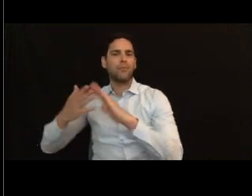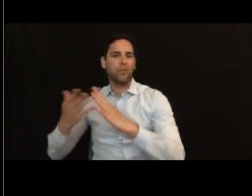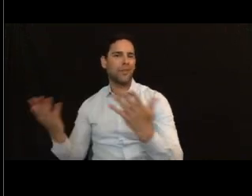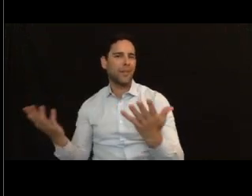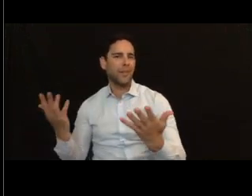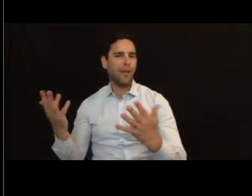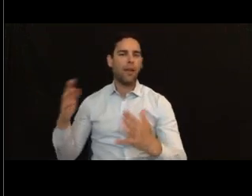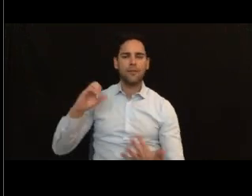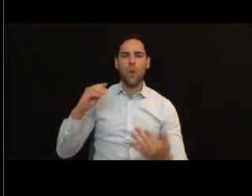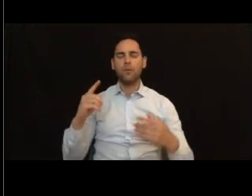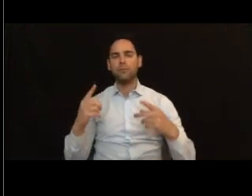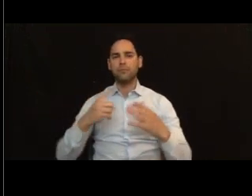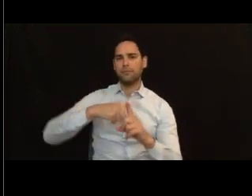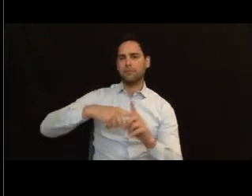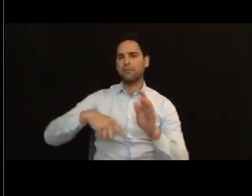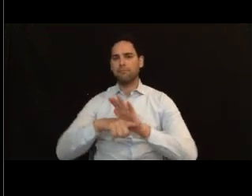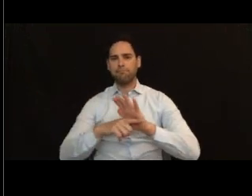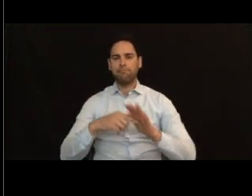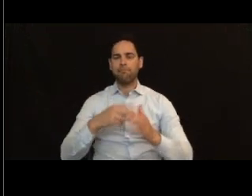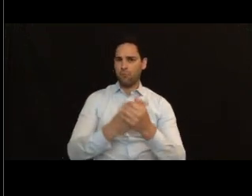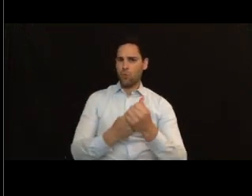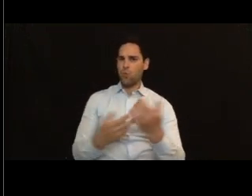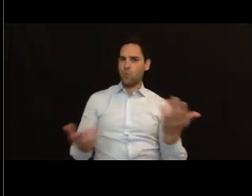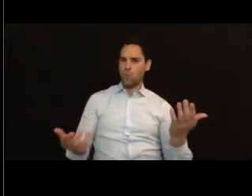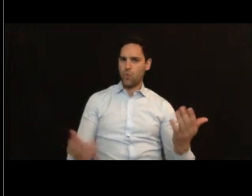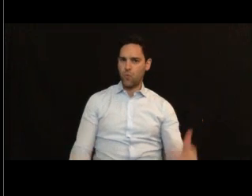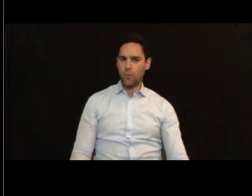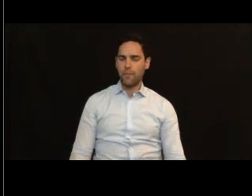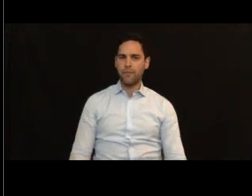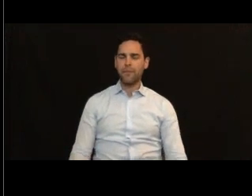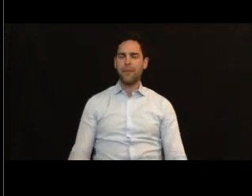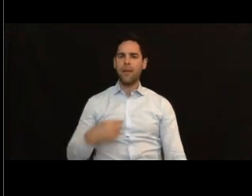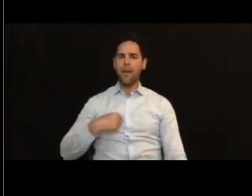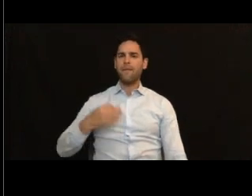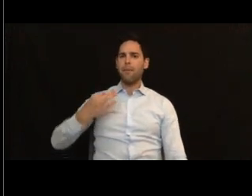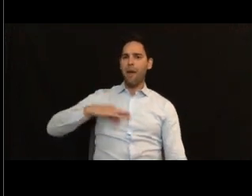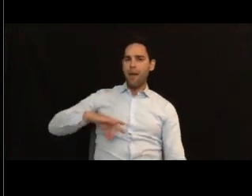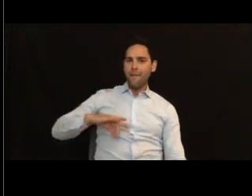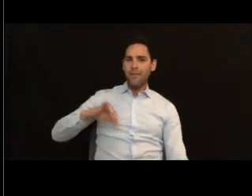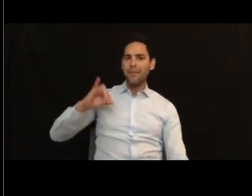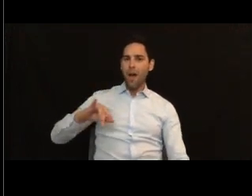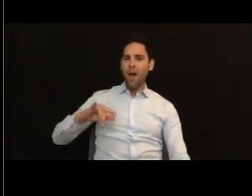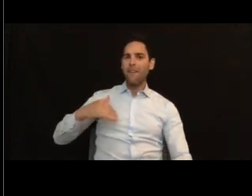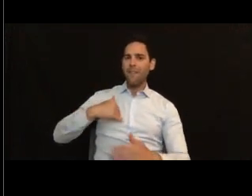So there's kind of benefits of sharing the local